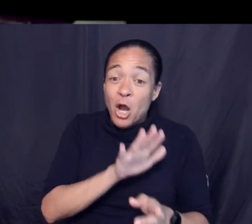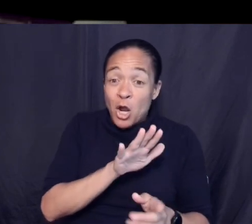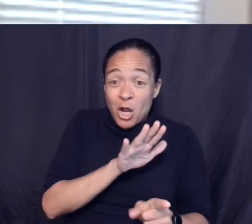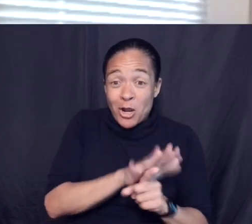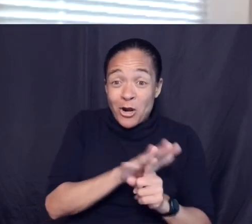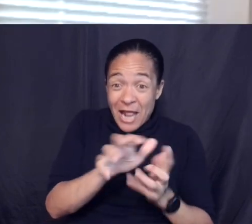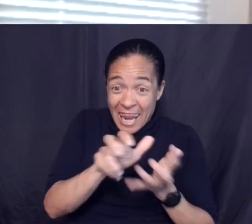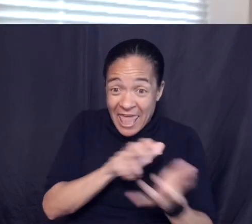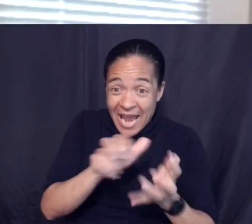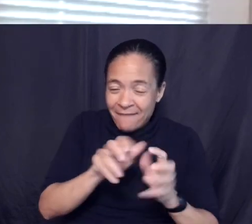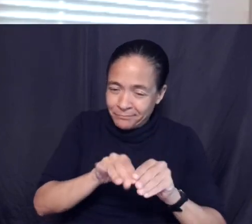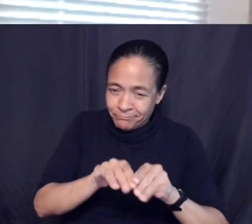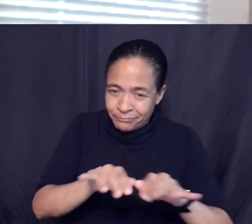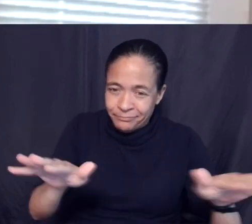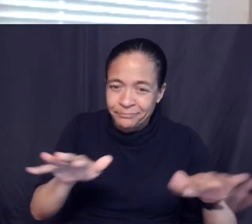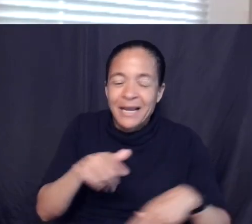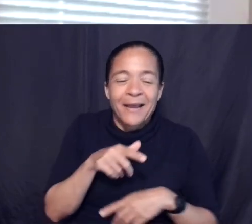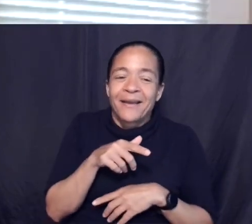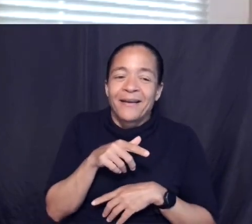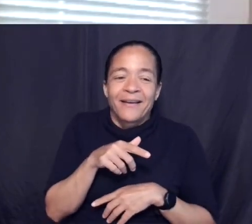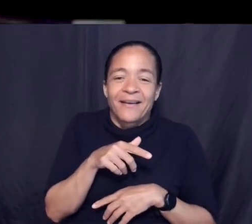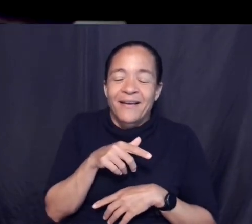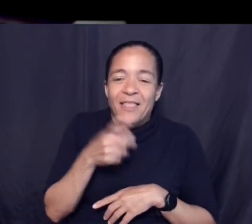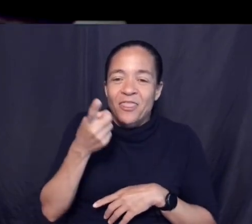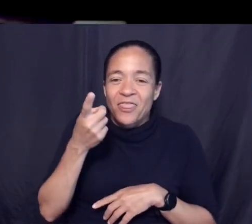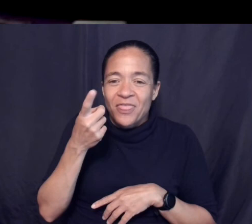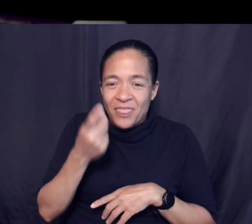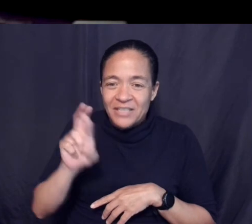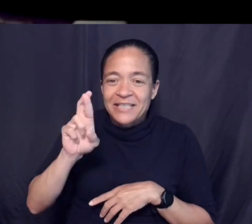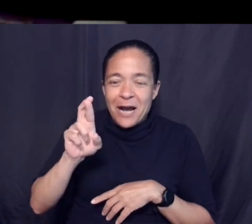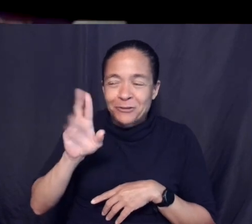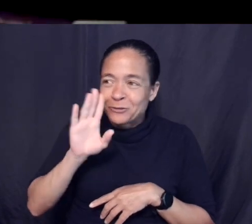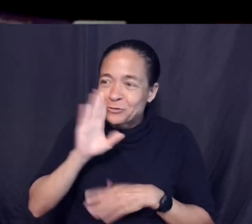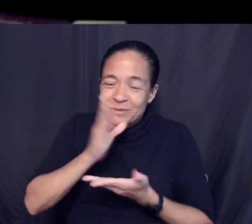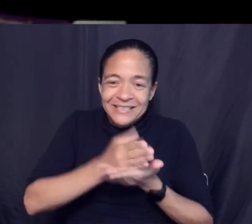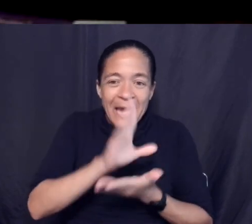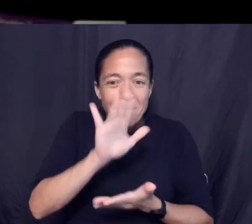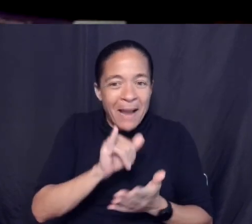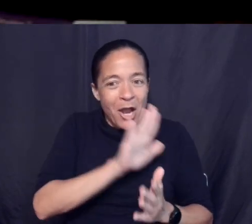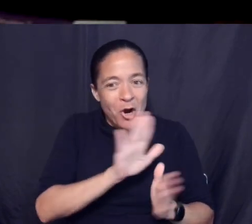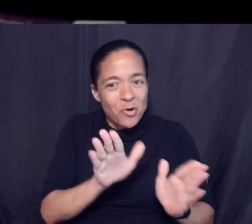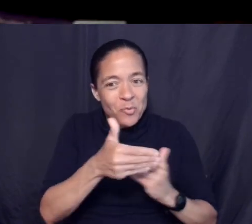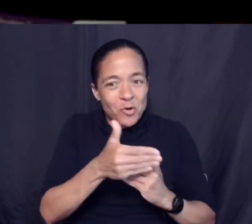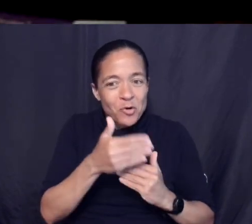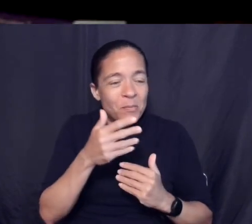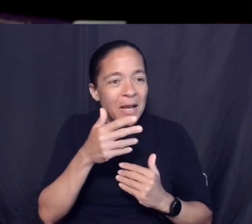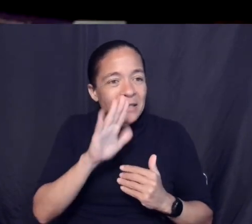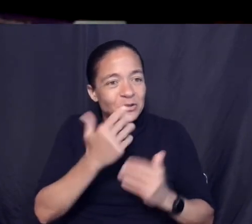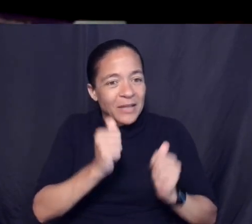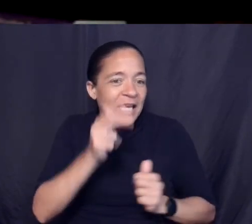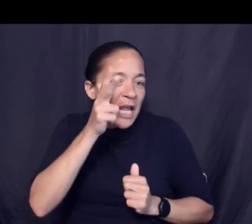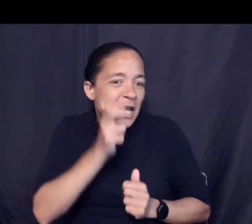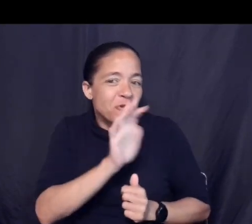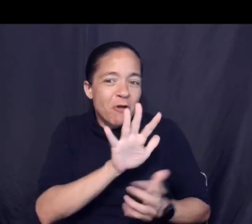most infectious laugh. The doctors would come and stop by the room just to hear her